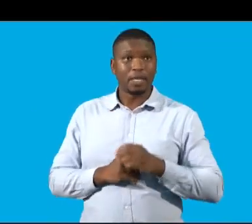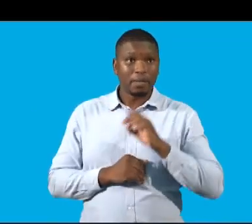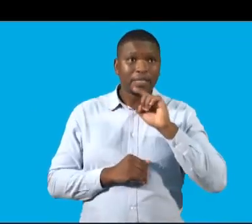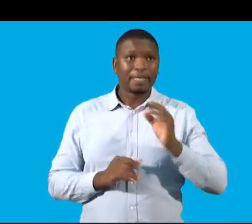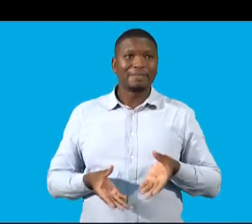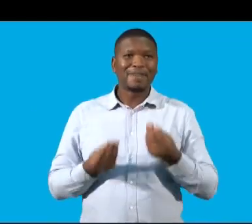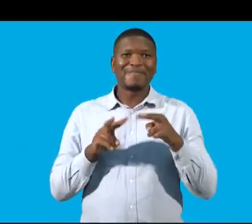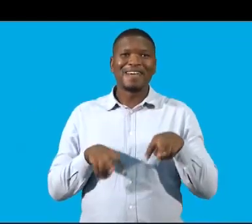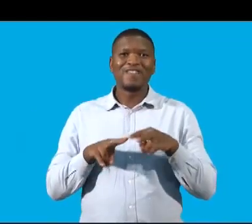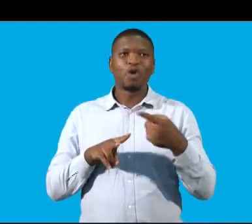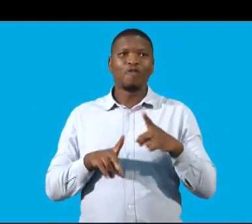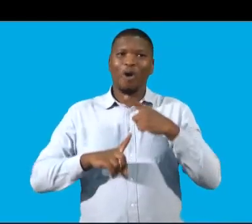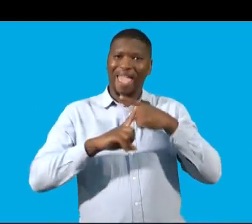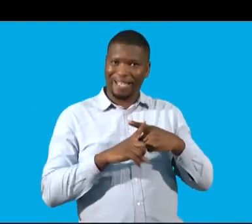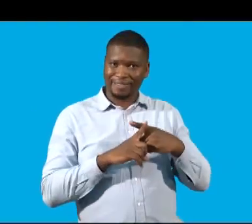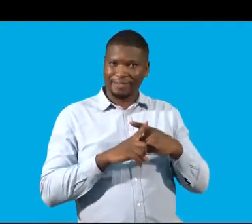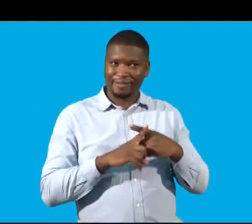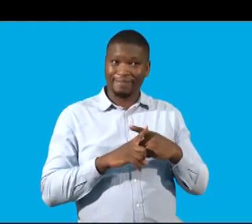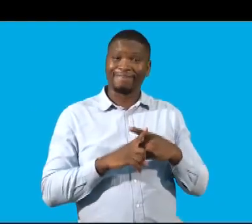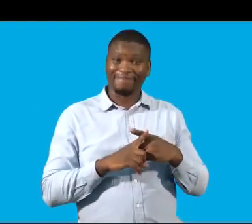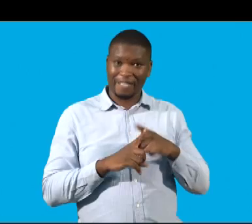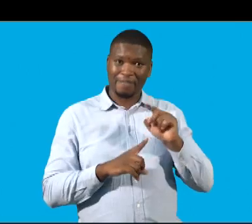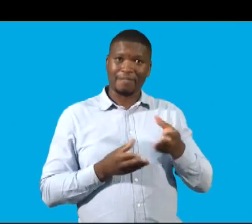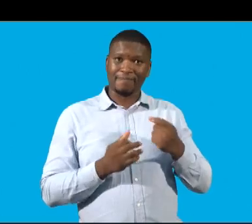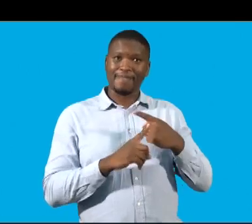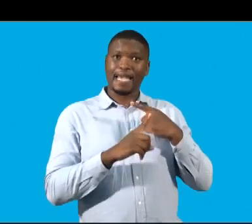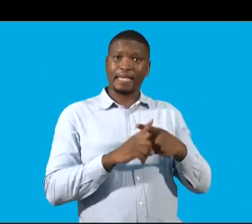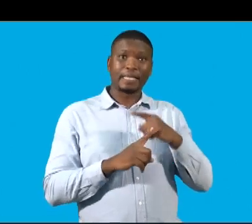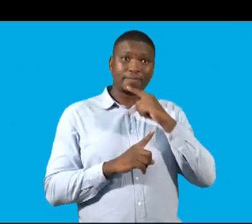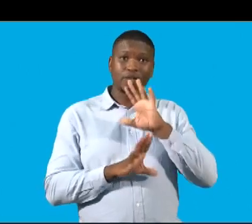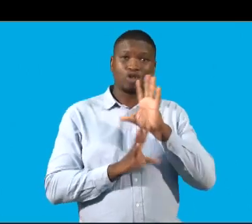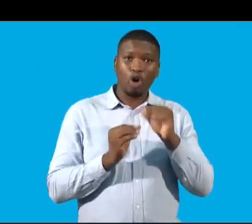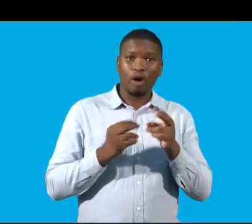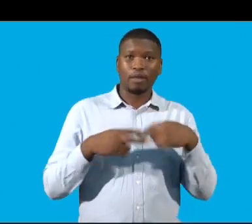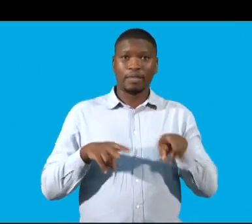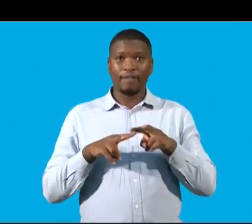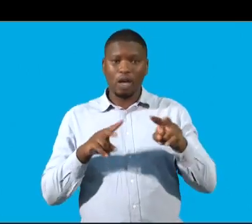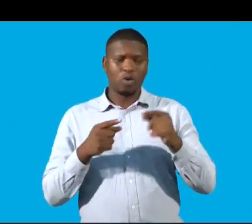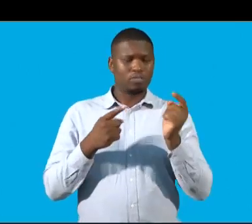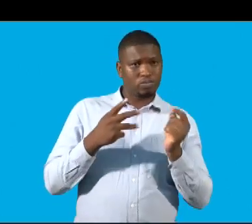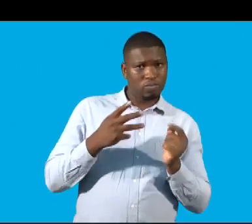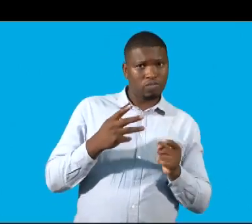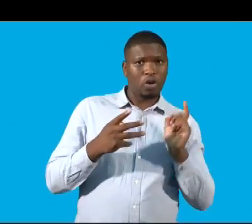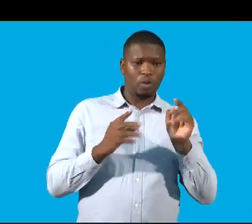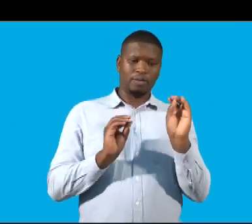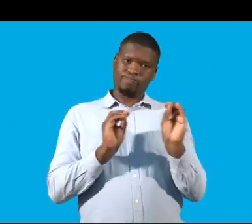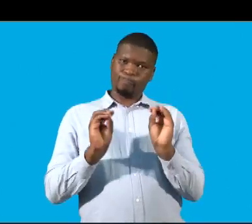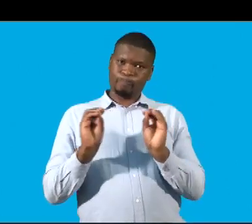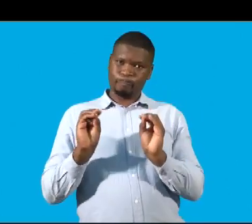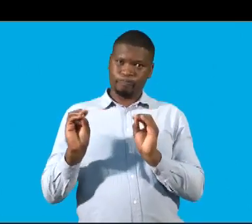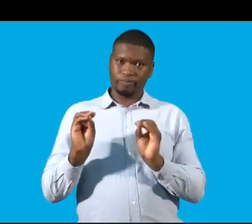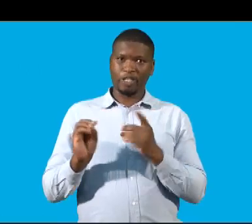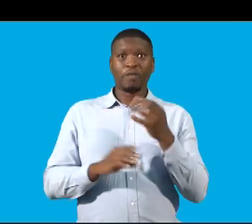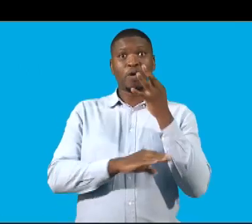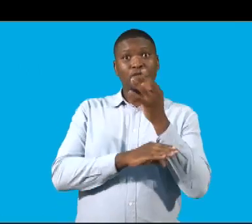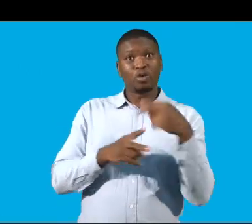we are trying to find the value of X. So that is the value that we are trying to find, which means every other value will be